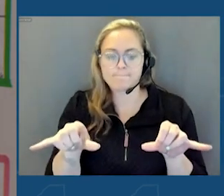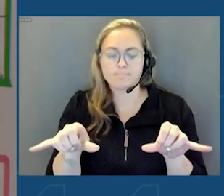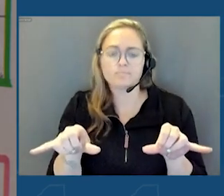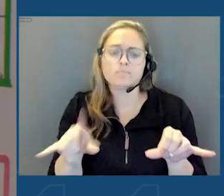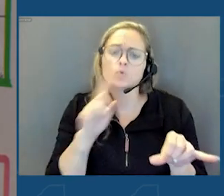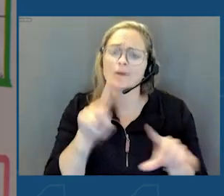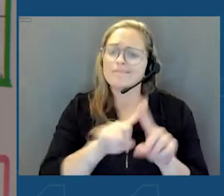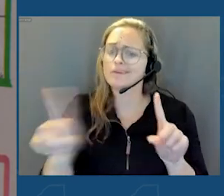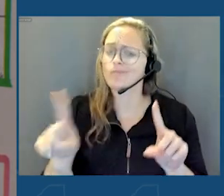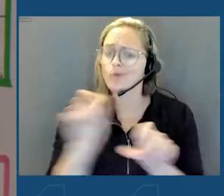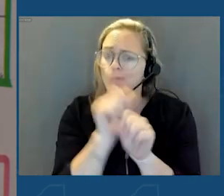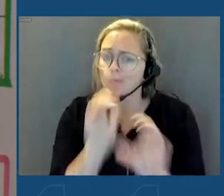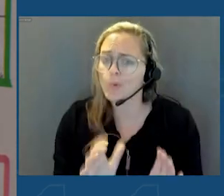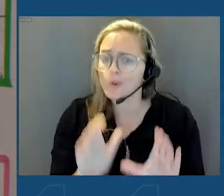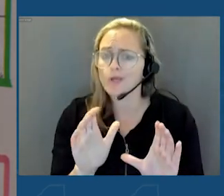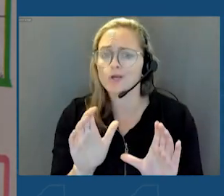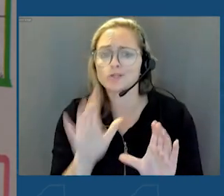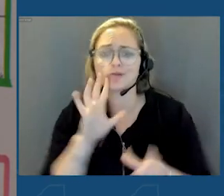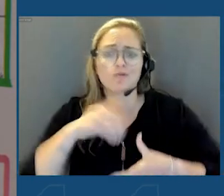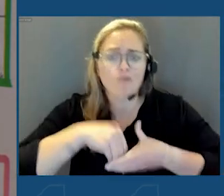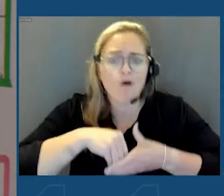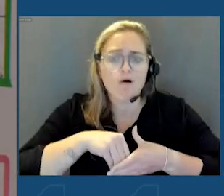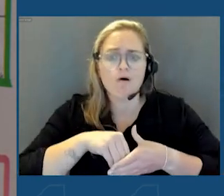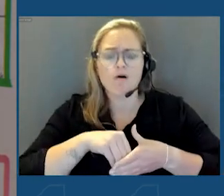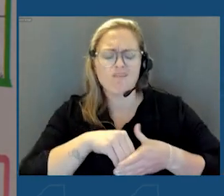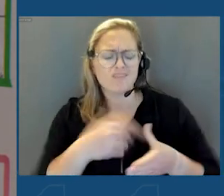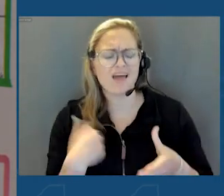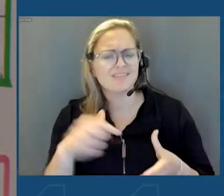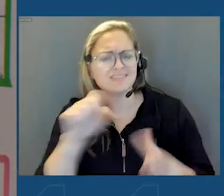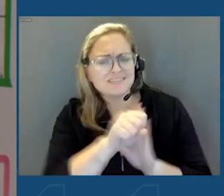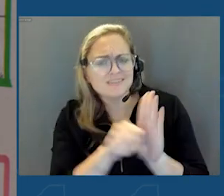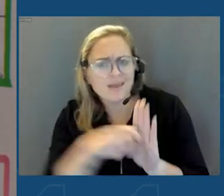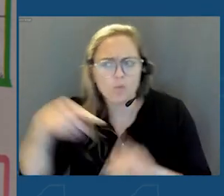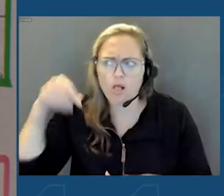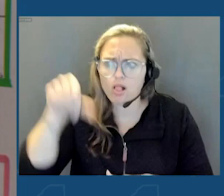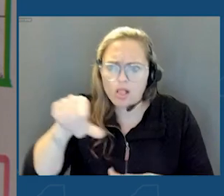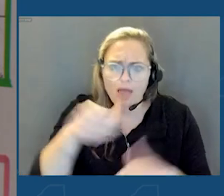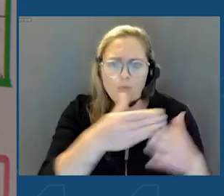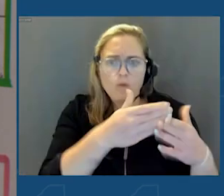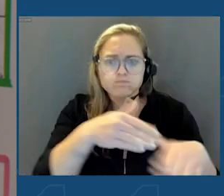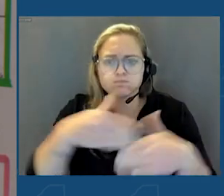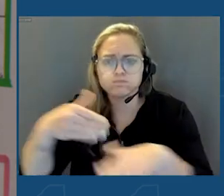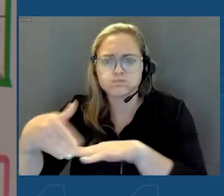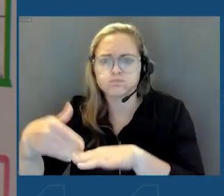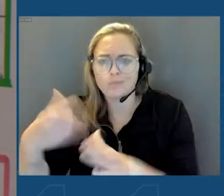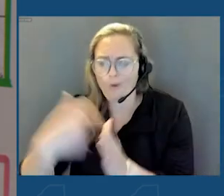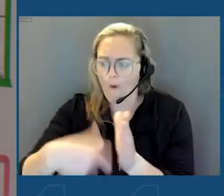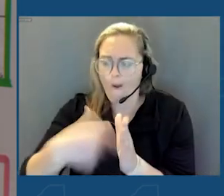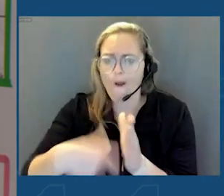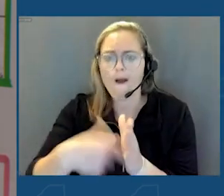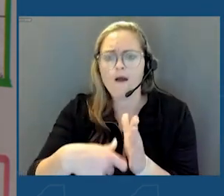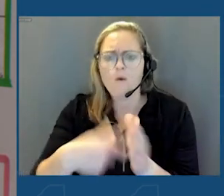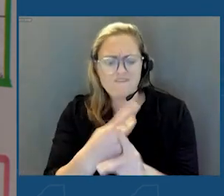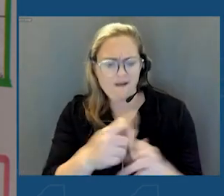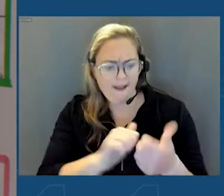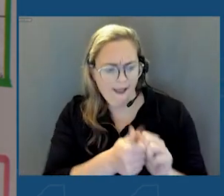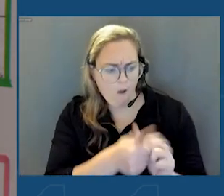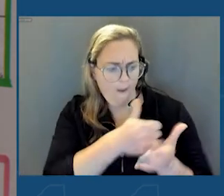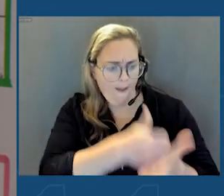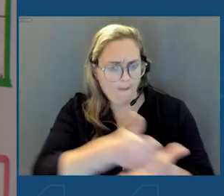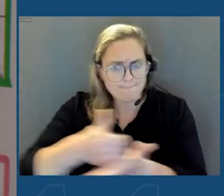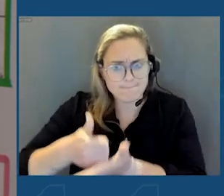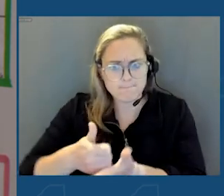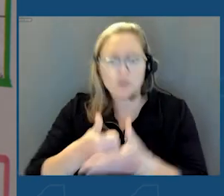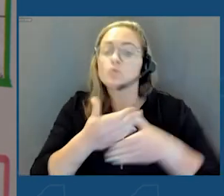help out. The employees will all split the cost of childcare. Divide that big number into multiple ways we can help you. And we're going to start this off